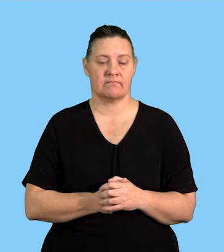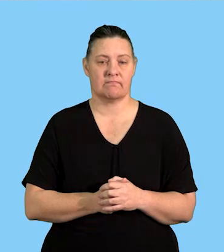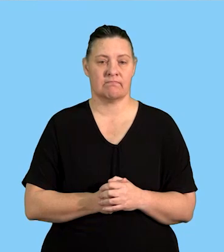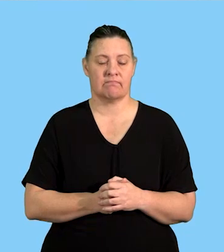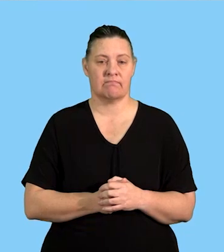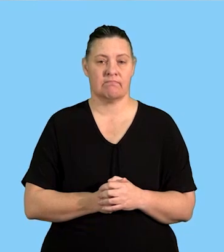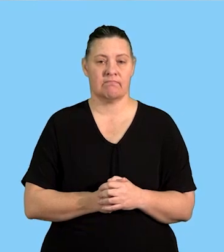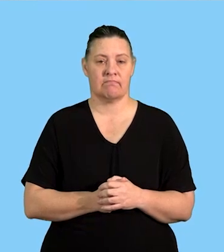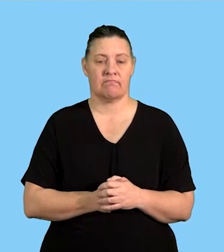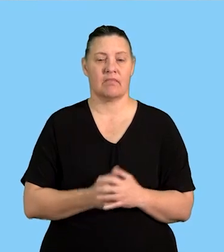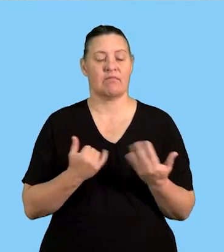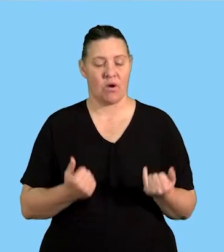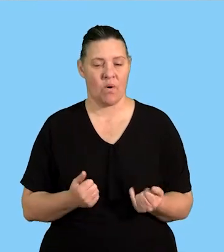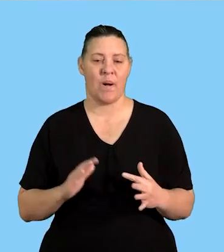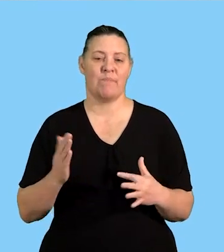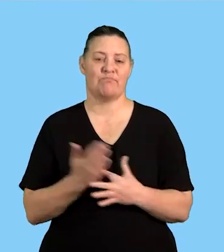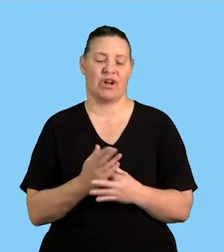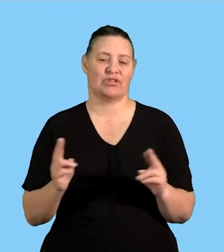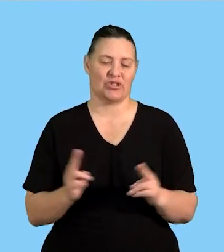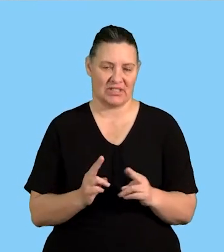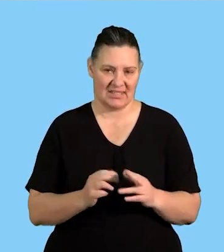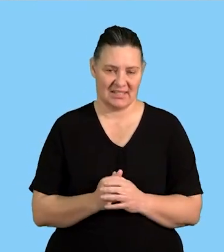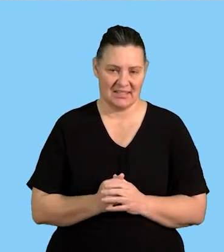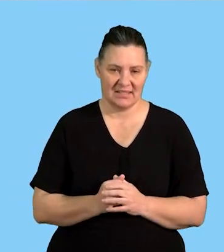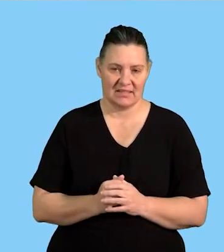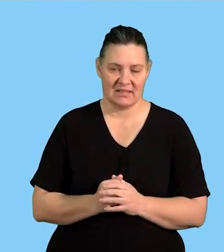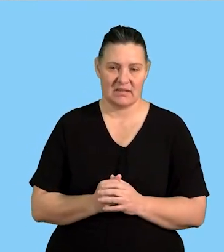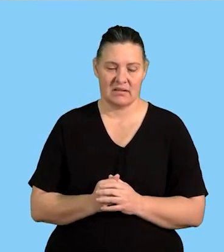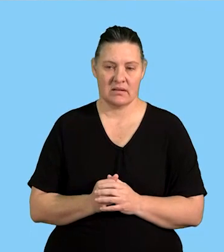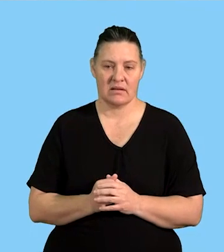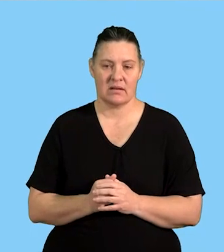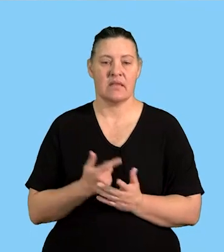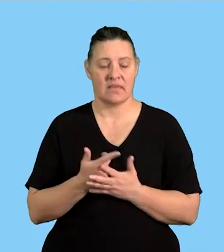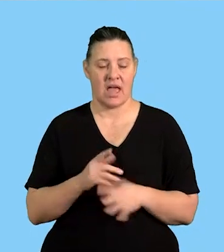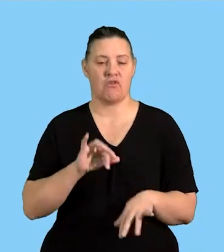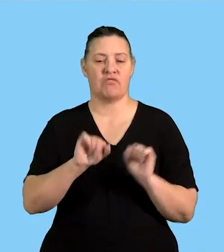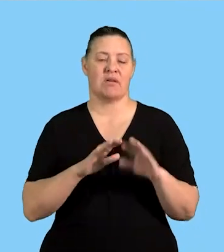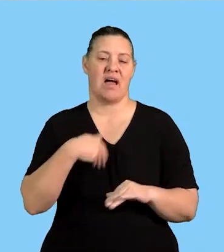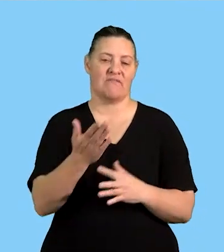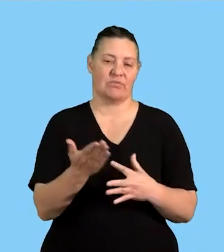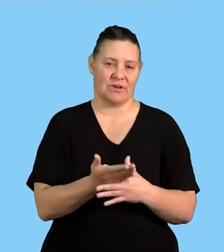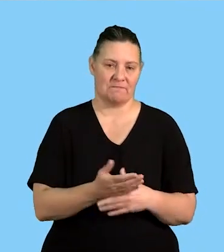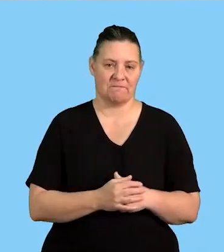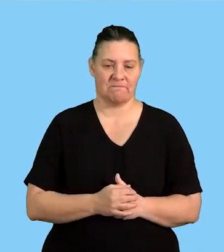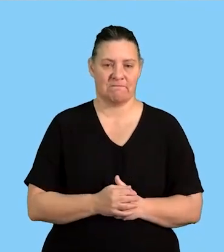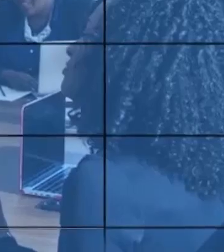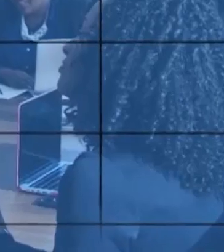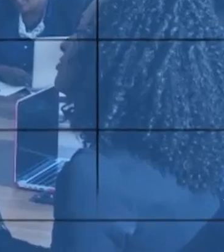with that being said, let us take now a short break so that we can be able to wrap up our lesson.